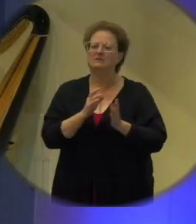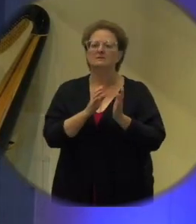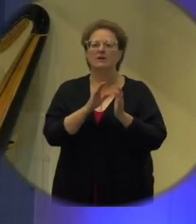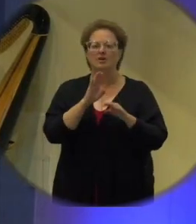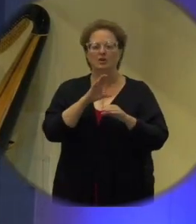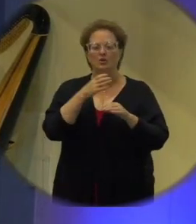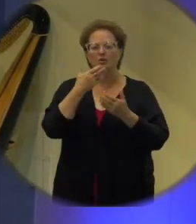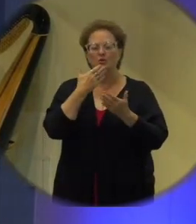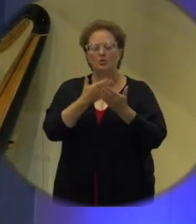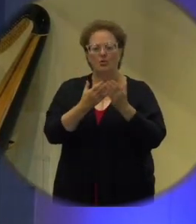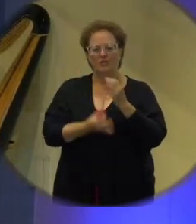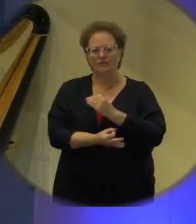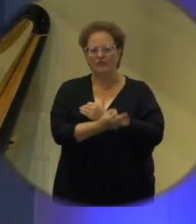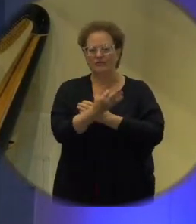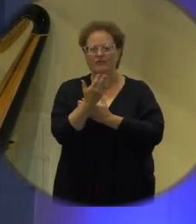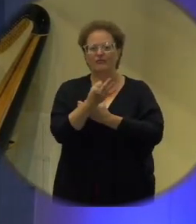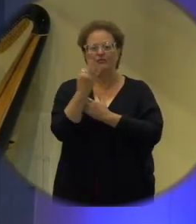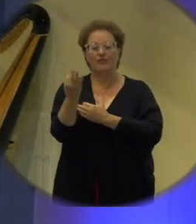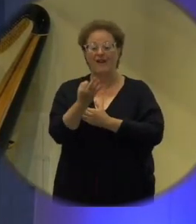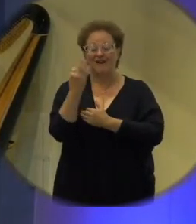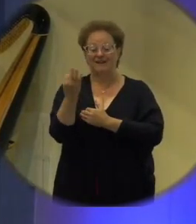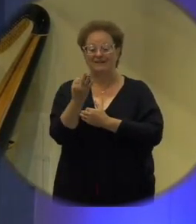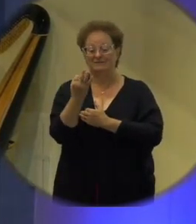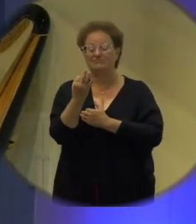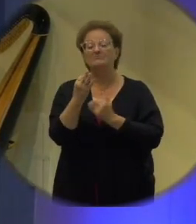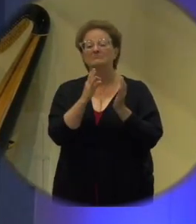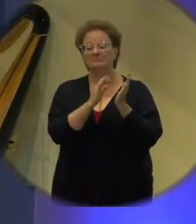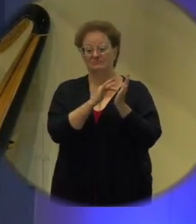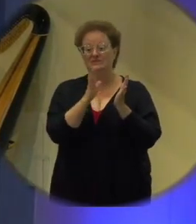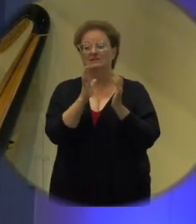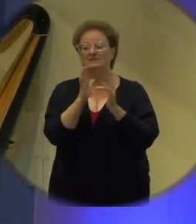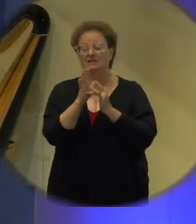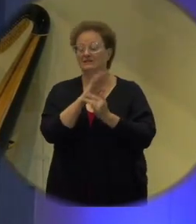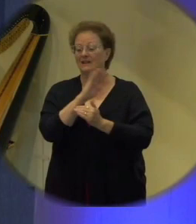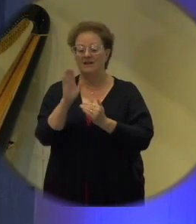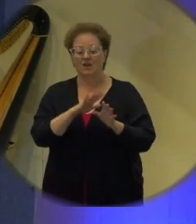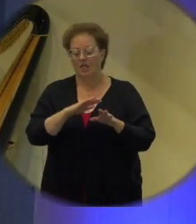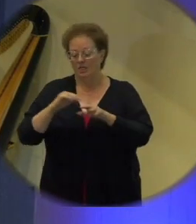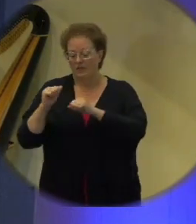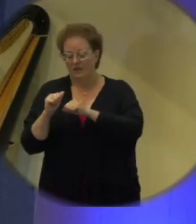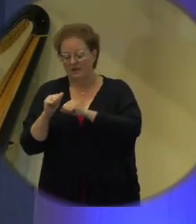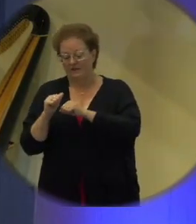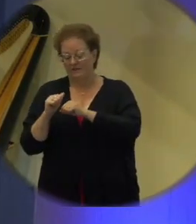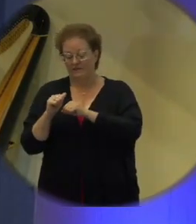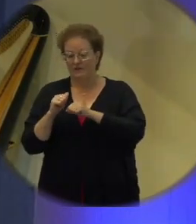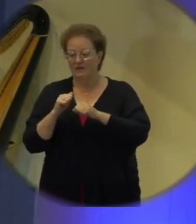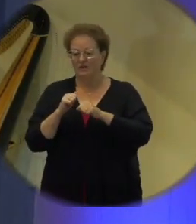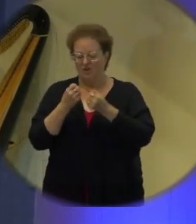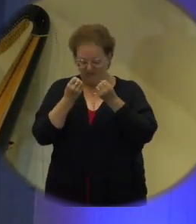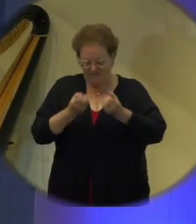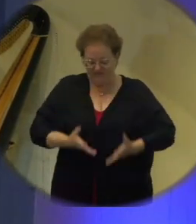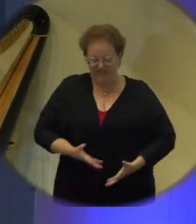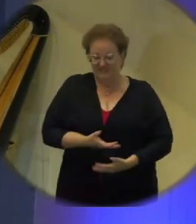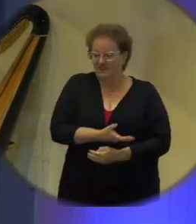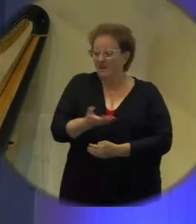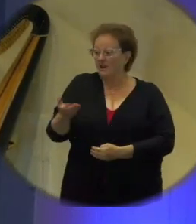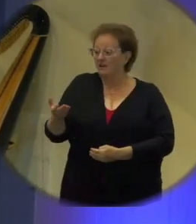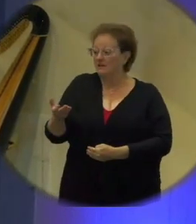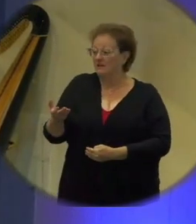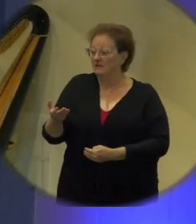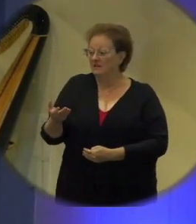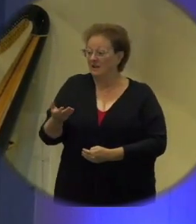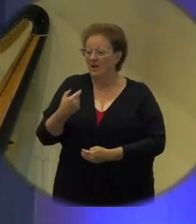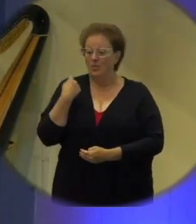about. And he is the one who now says, as the resurrected Lord, neither will I leave you, neither will I forsake you. You